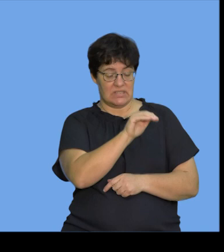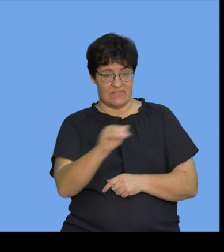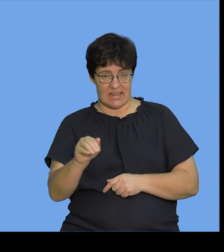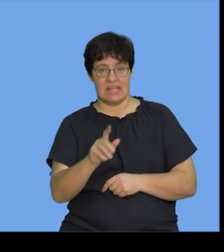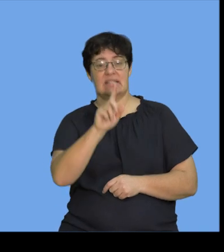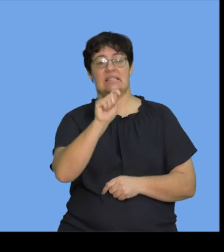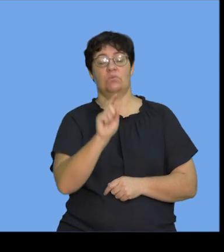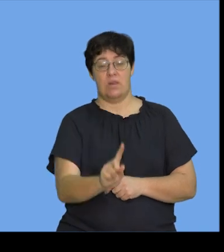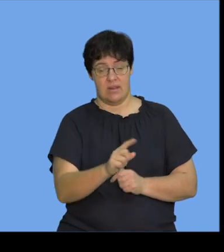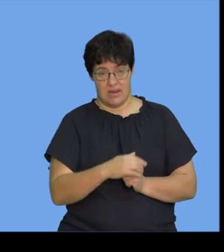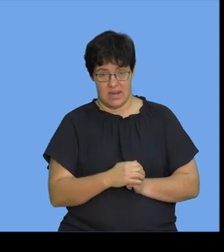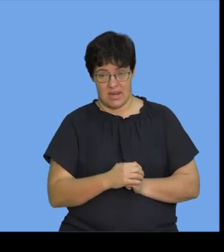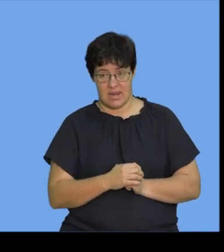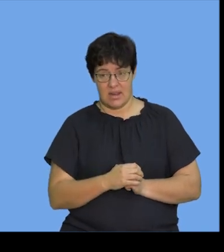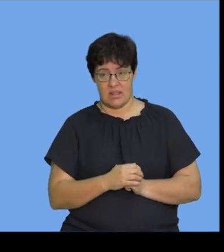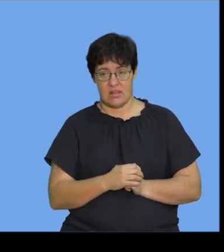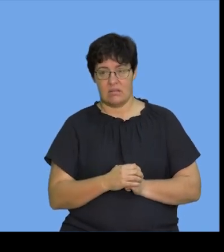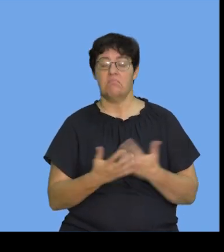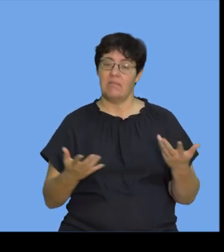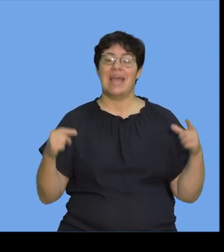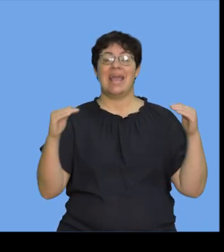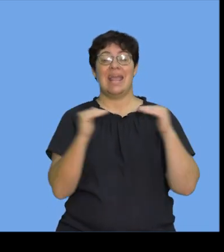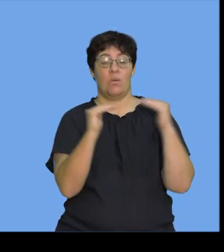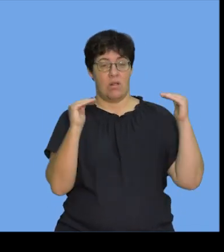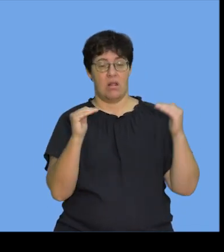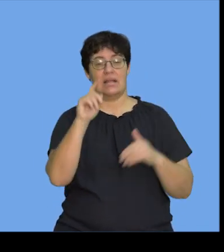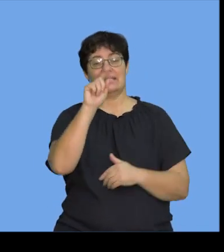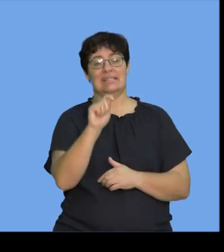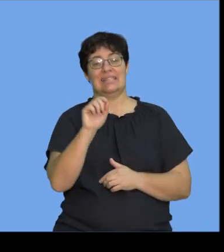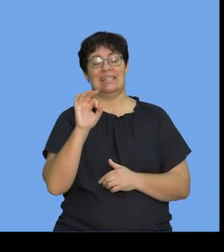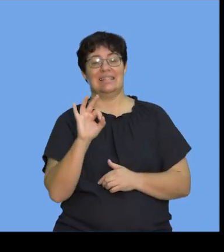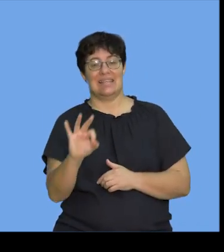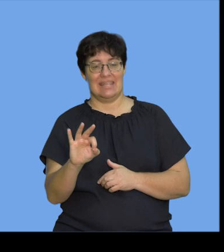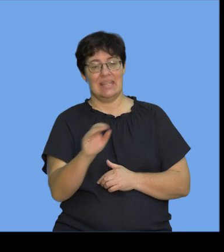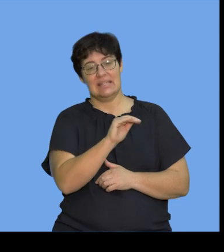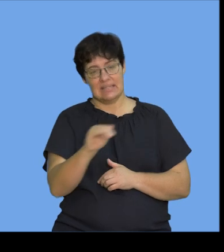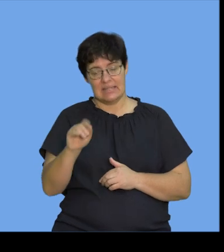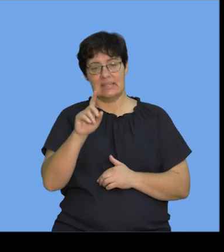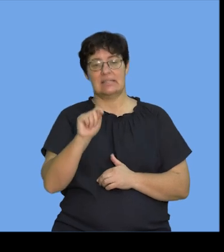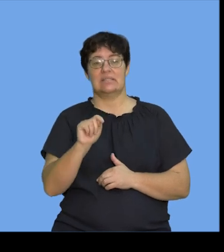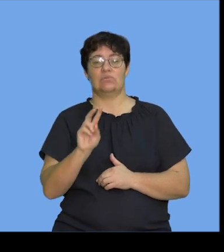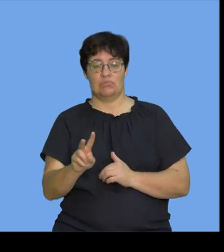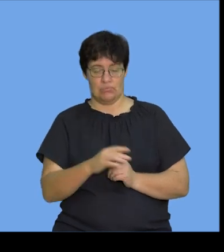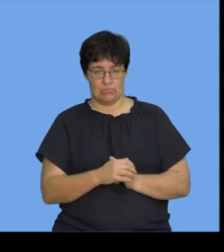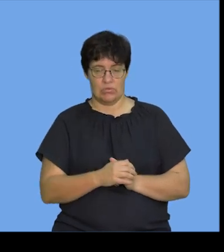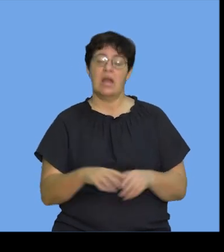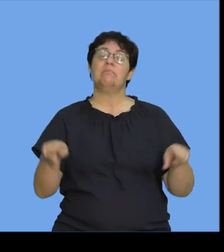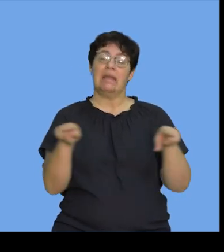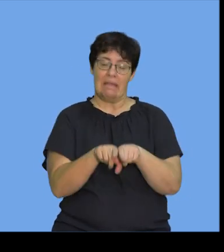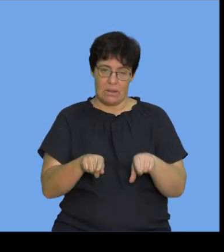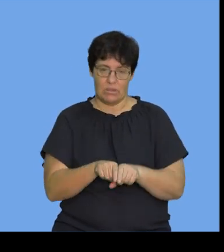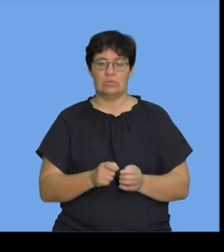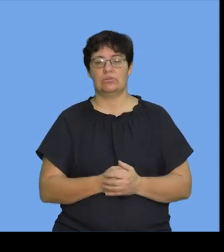by T1, which must be equal to T3 divided by T2, which must